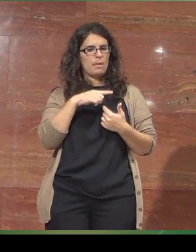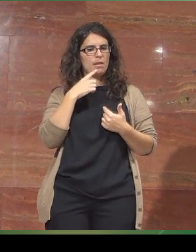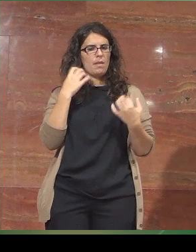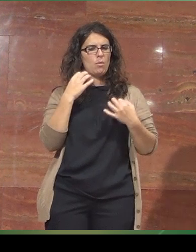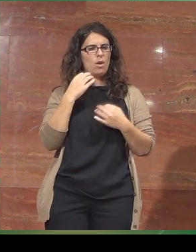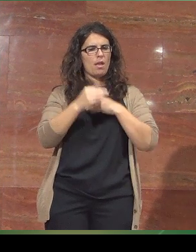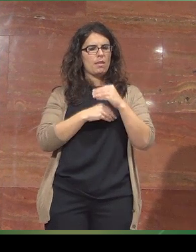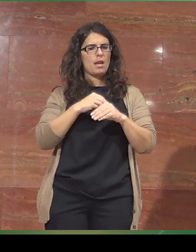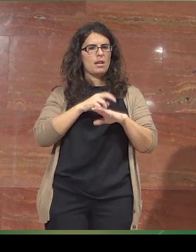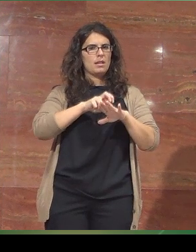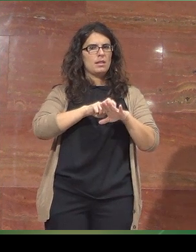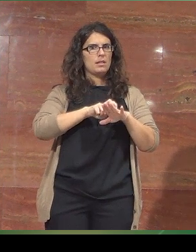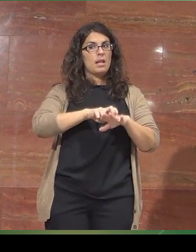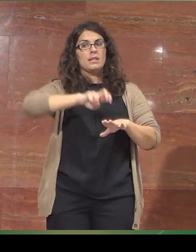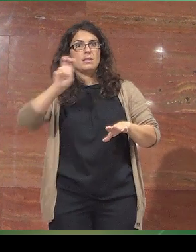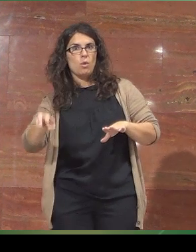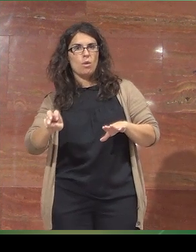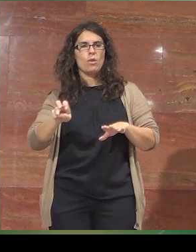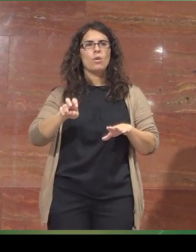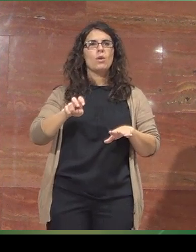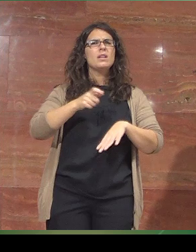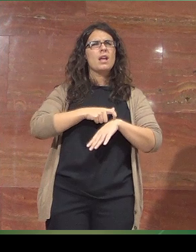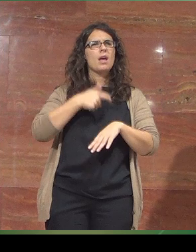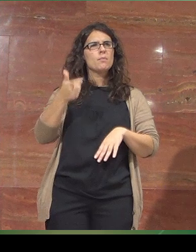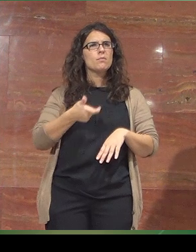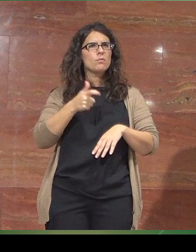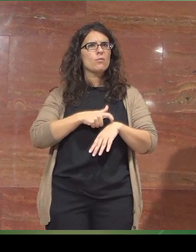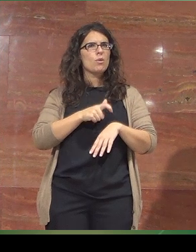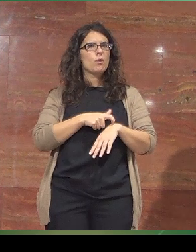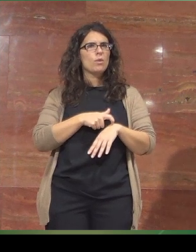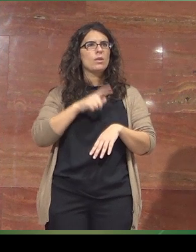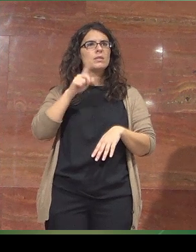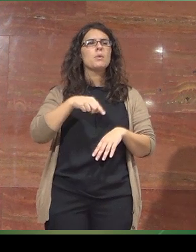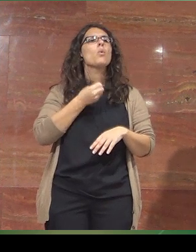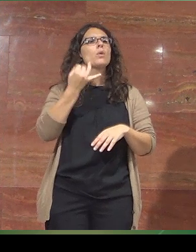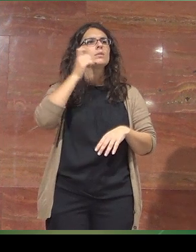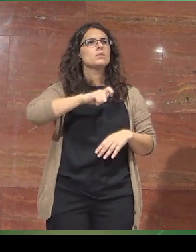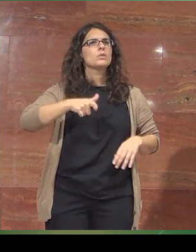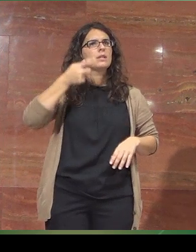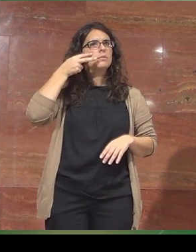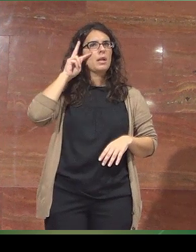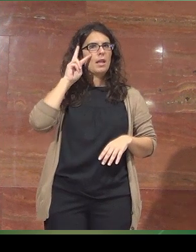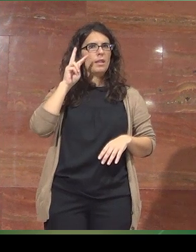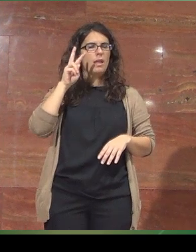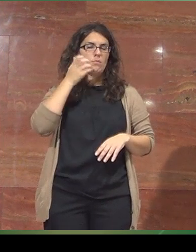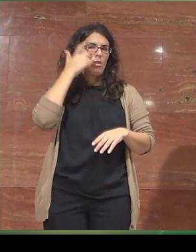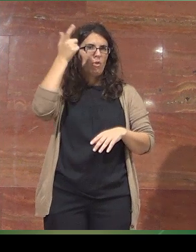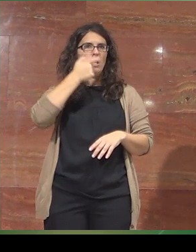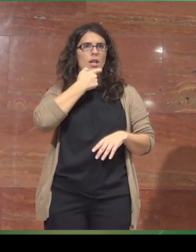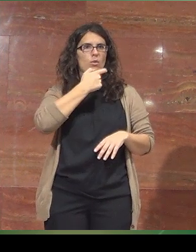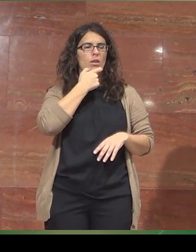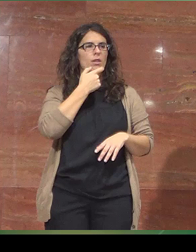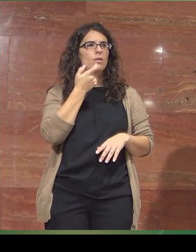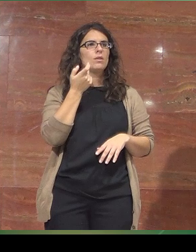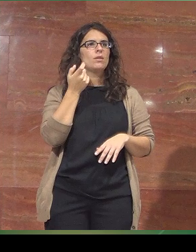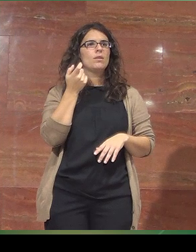bus or train? How many of us have had that experience? In the UK now, it's a legal requirement that